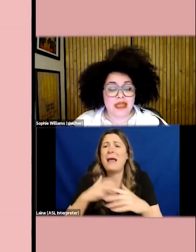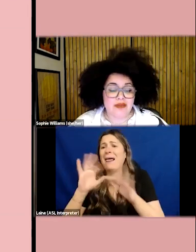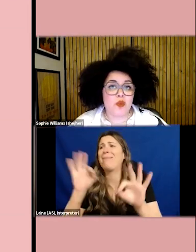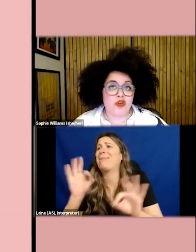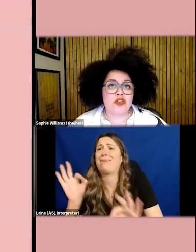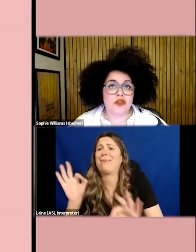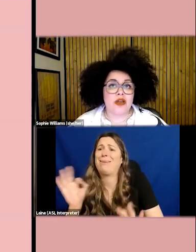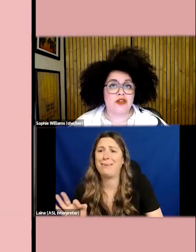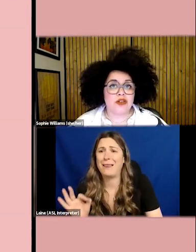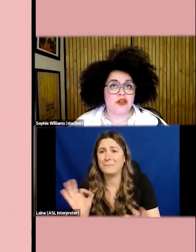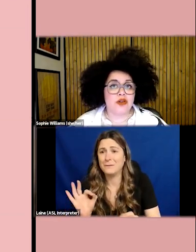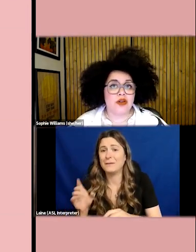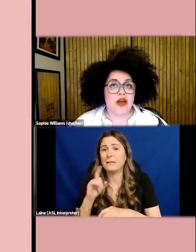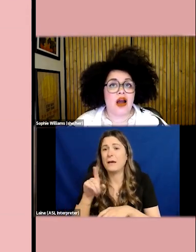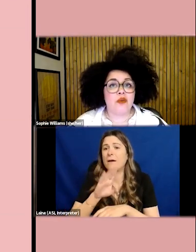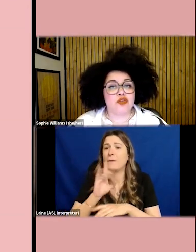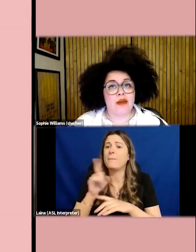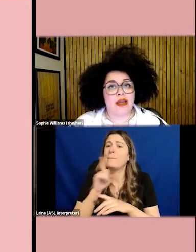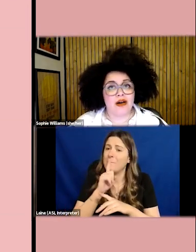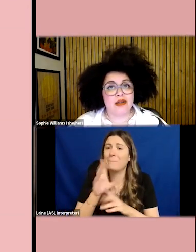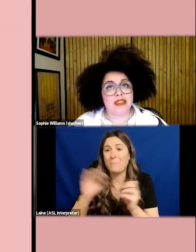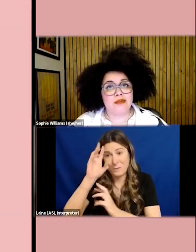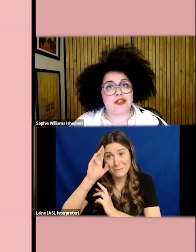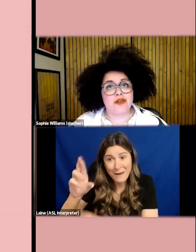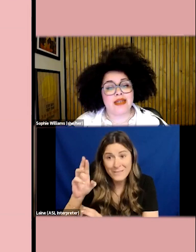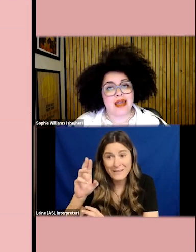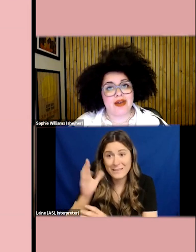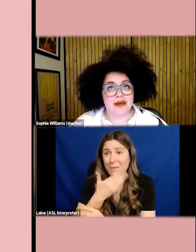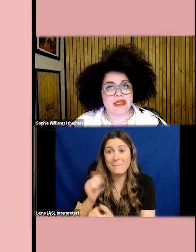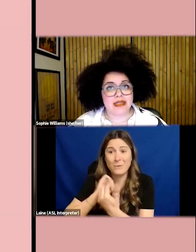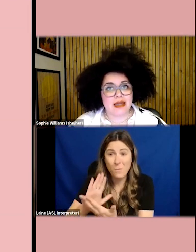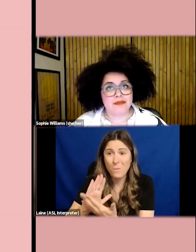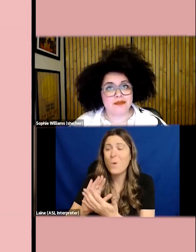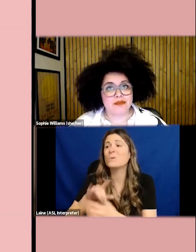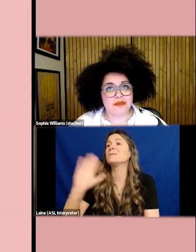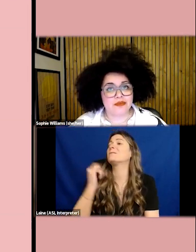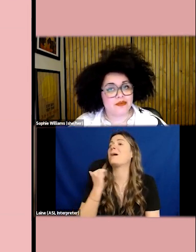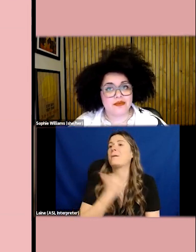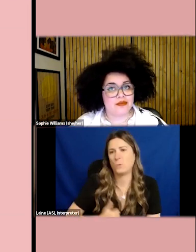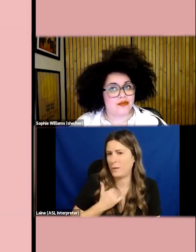I would never want to do that to you. I will try my hardest to make sure that never happens again.